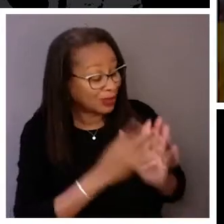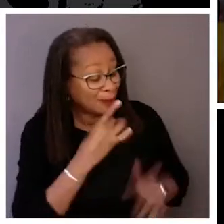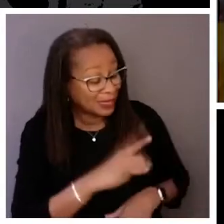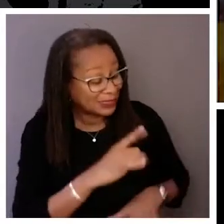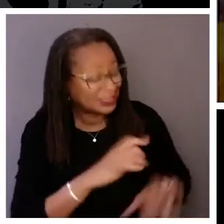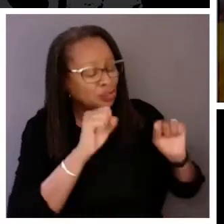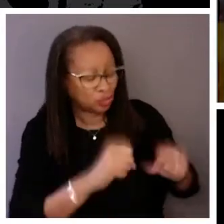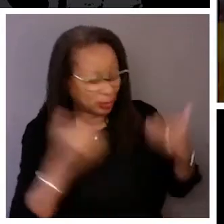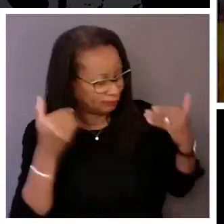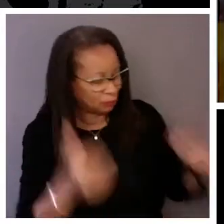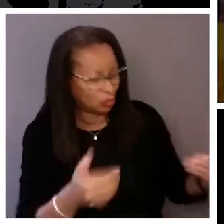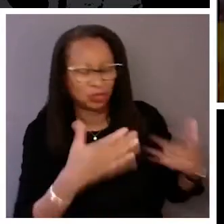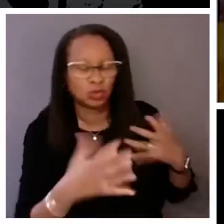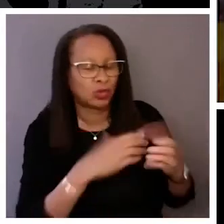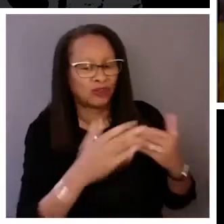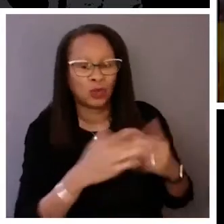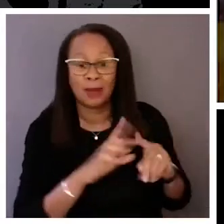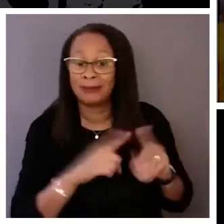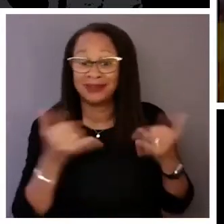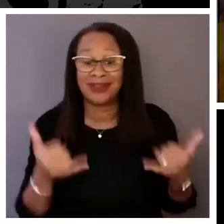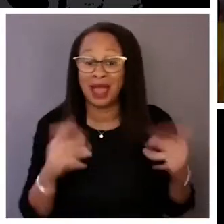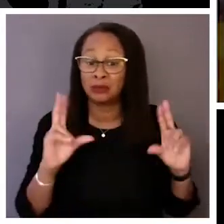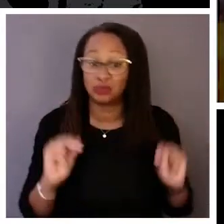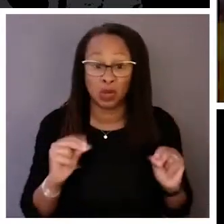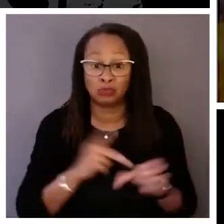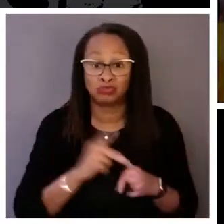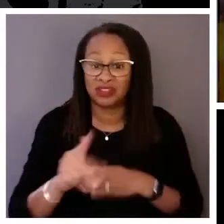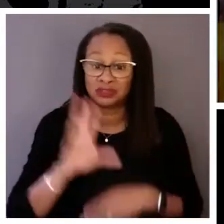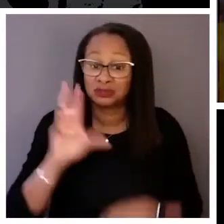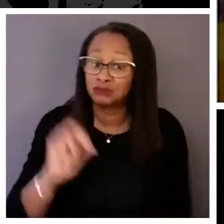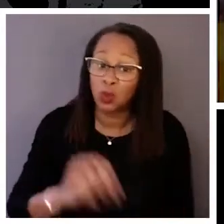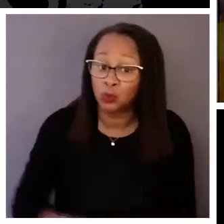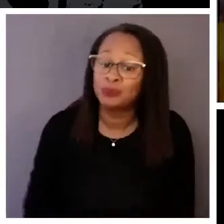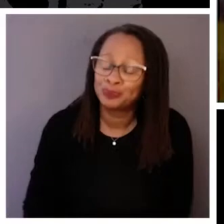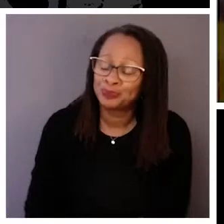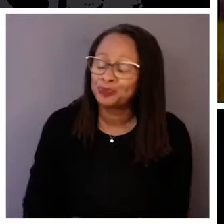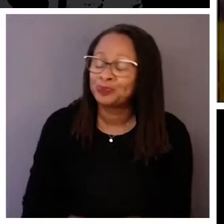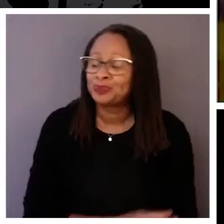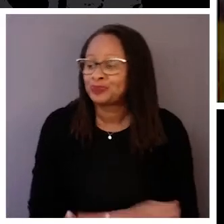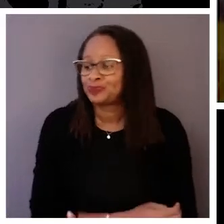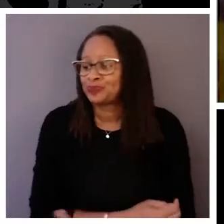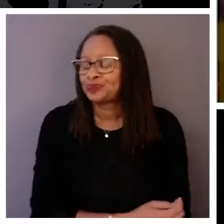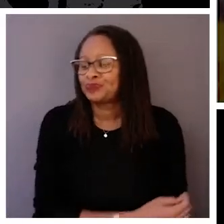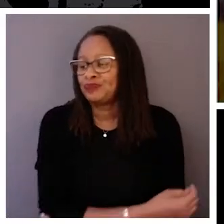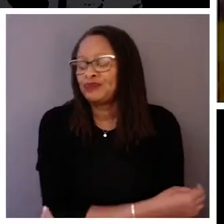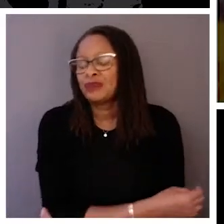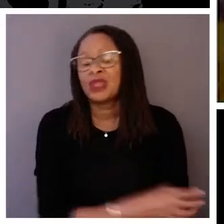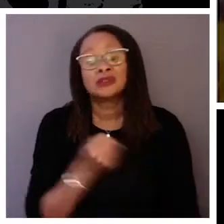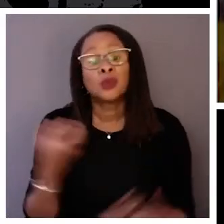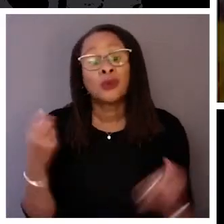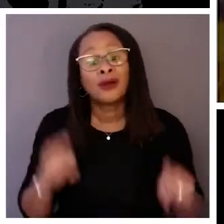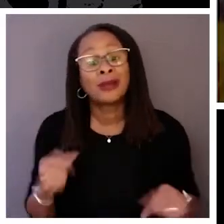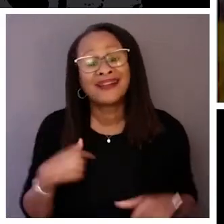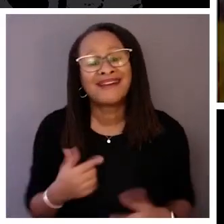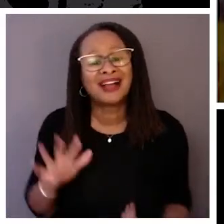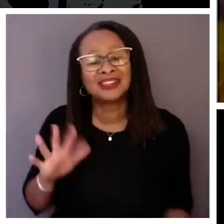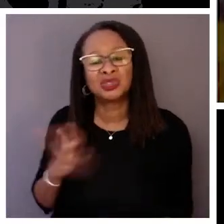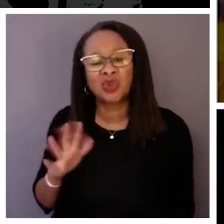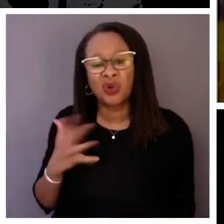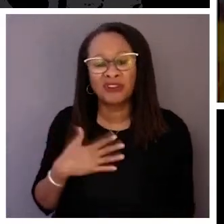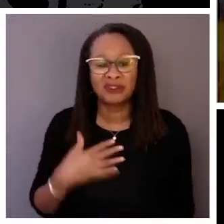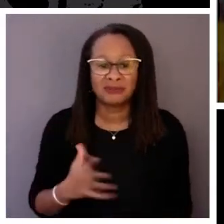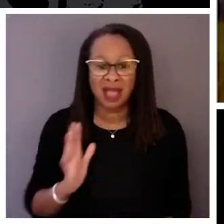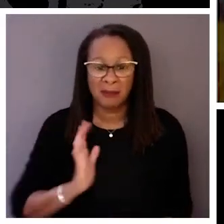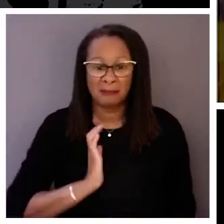do, but you cannot act right now, professionally, seriously. And so I sort